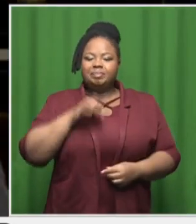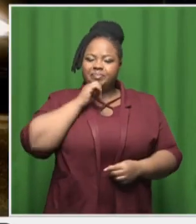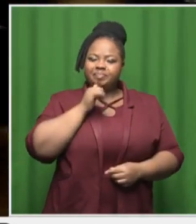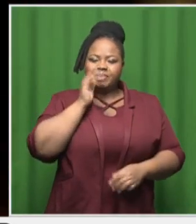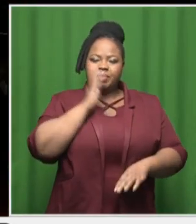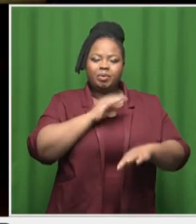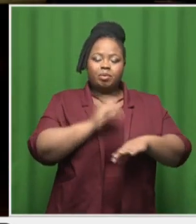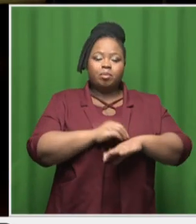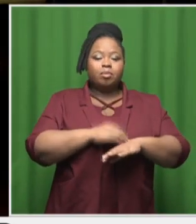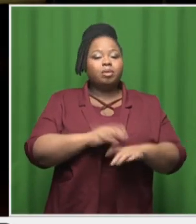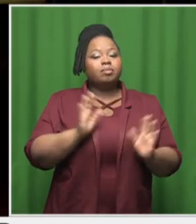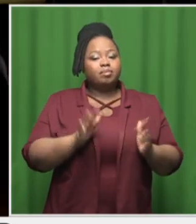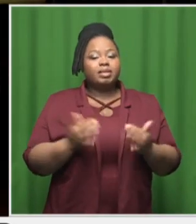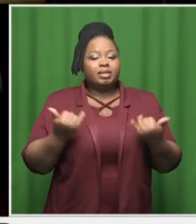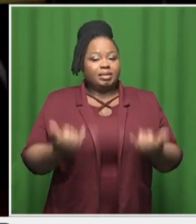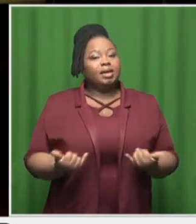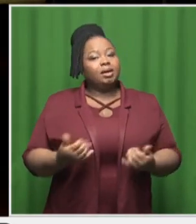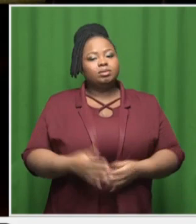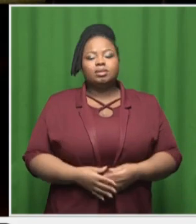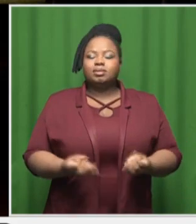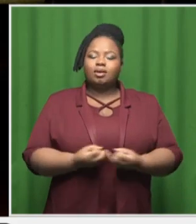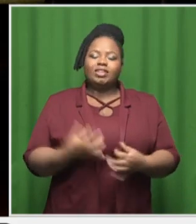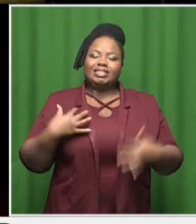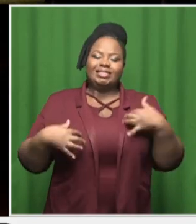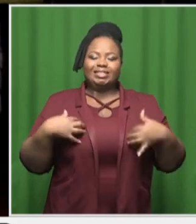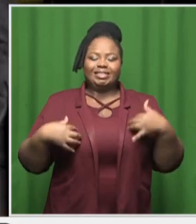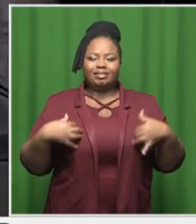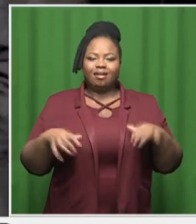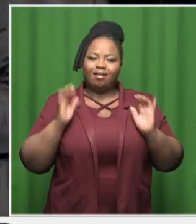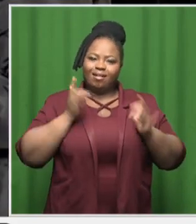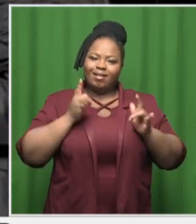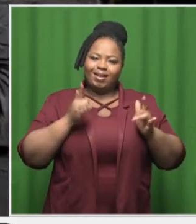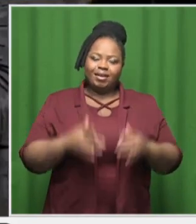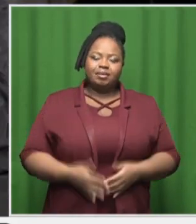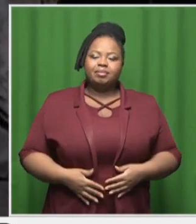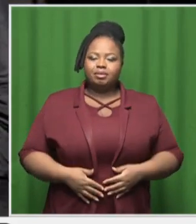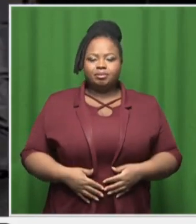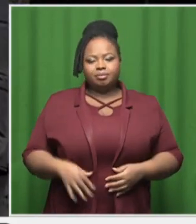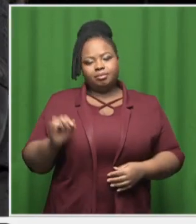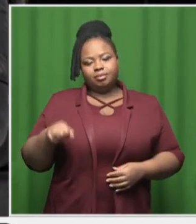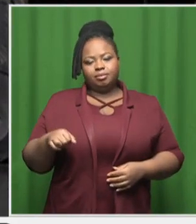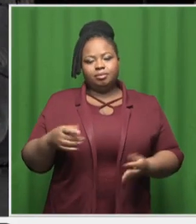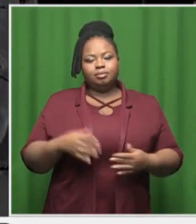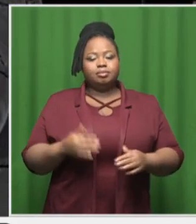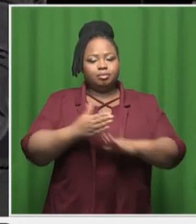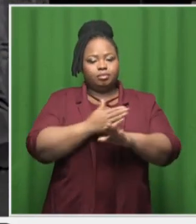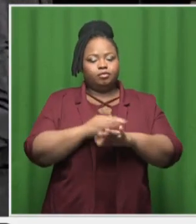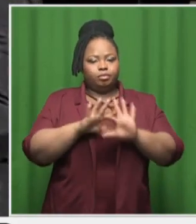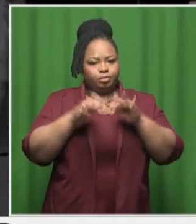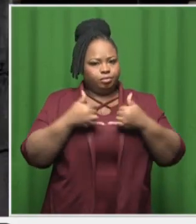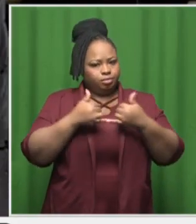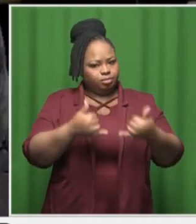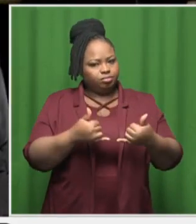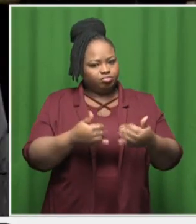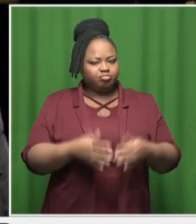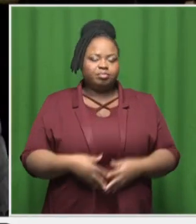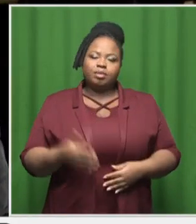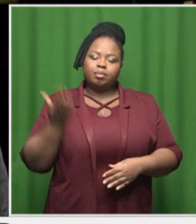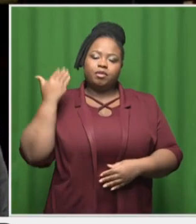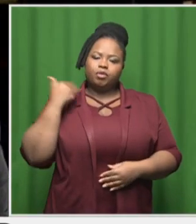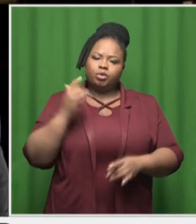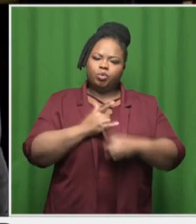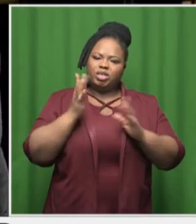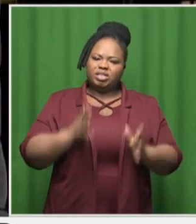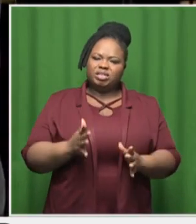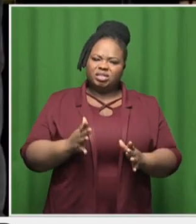You read them. But this is it. So there is so much excitement to watch, and obviously the former world champions, they're the current world champions. So we